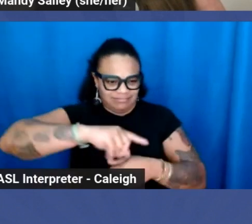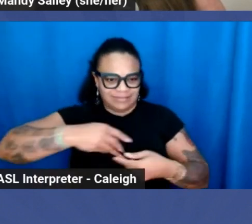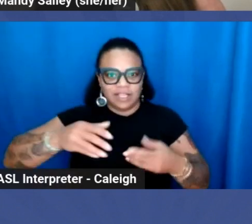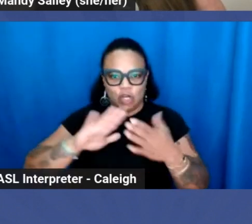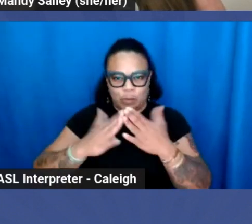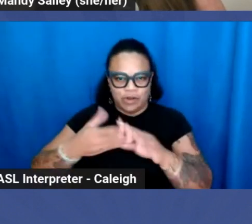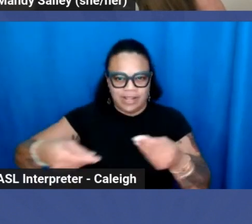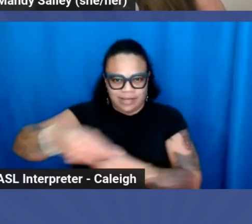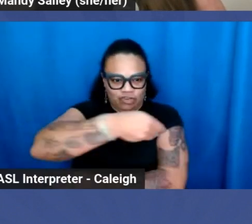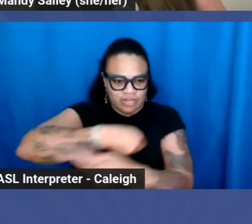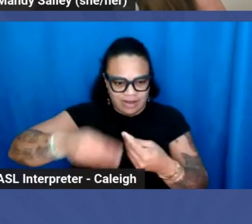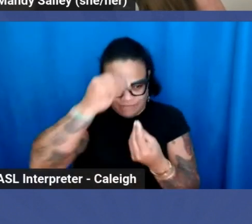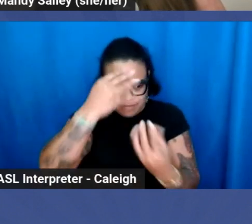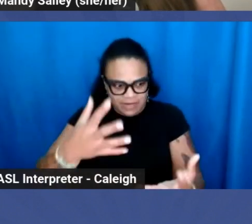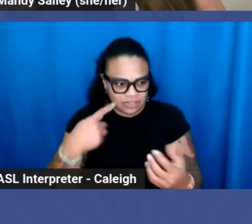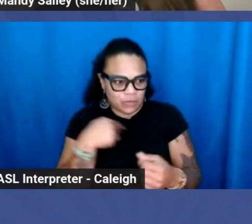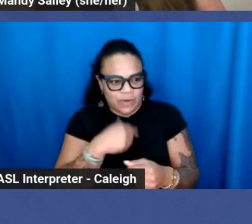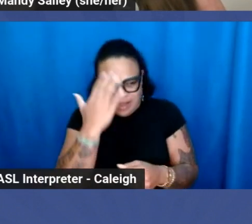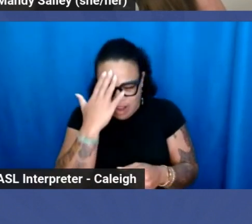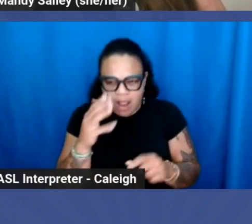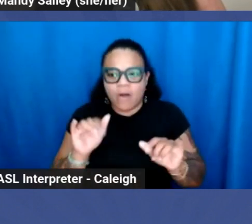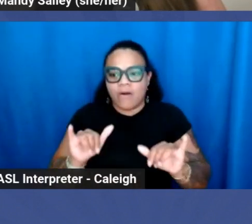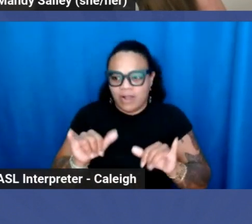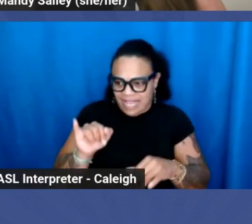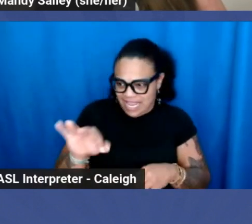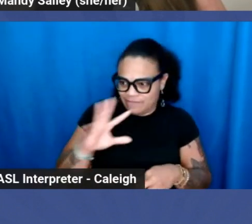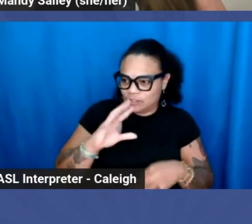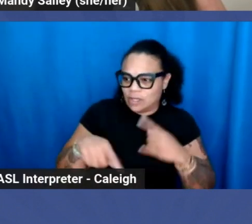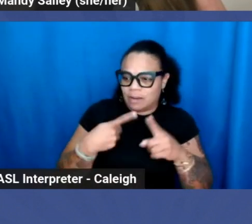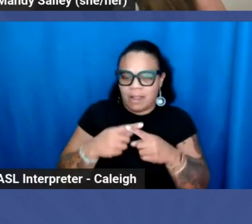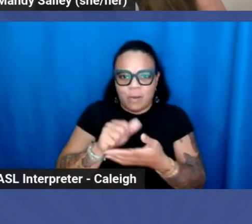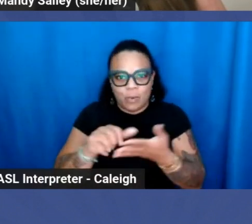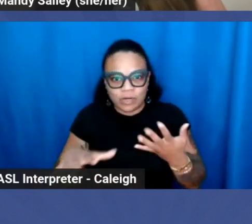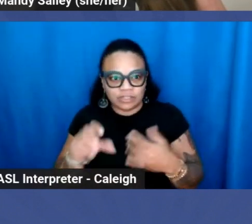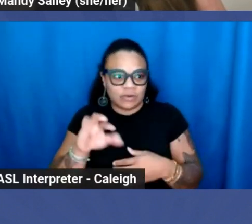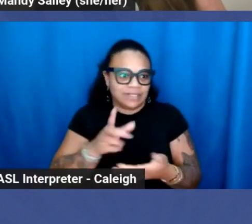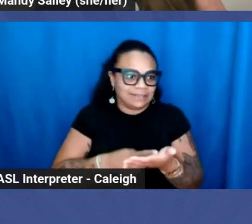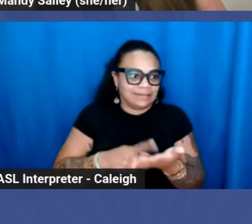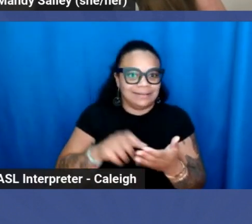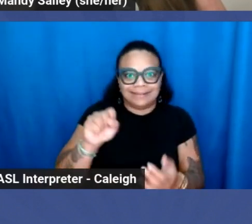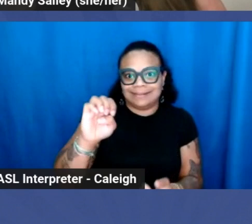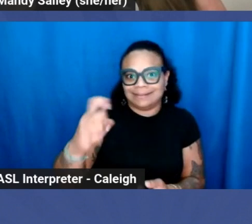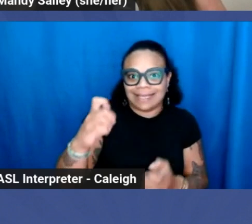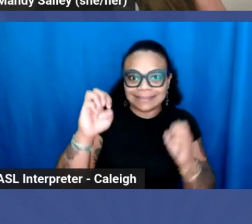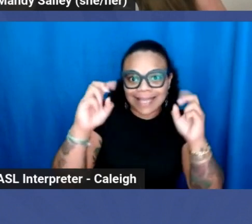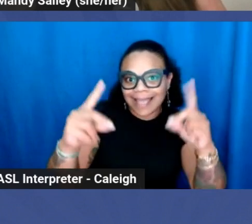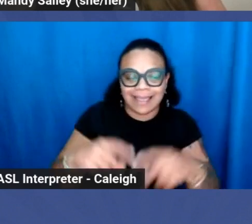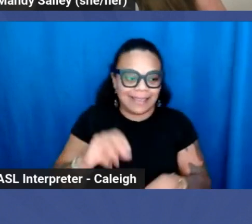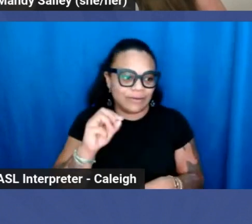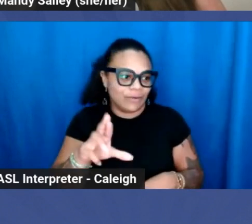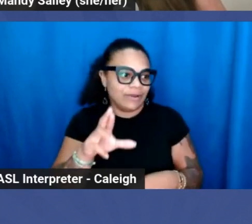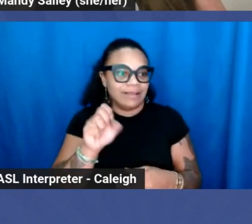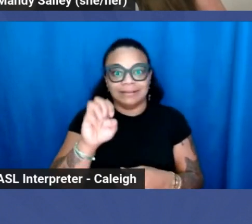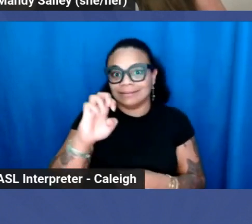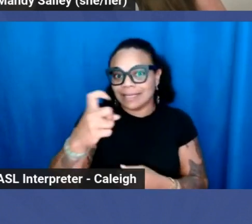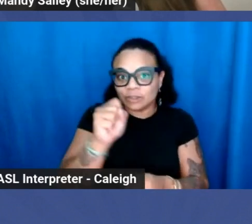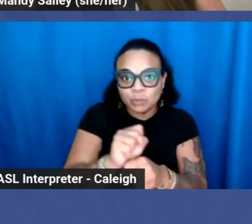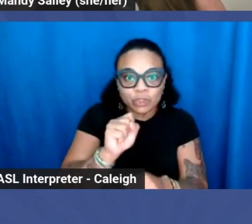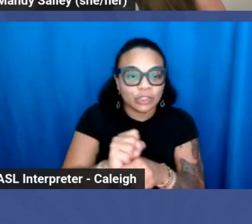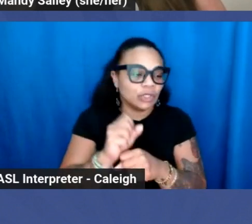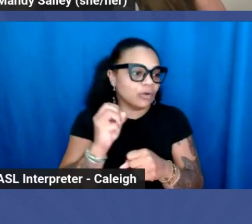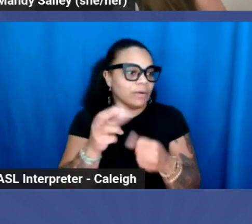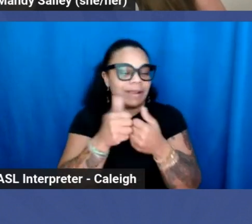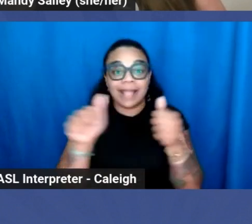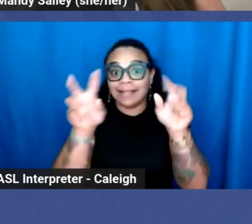that if you talk about abortion, if you talk about sex ed, if you talk about sex work, if you talk about topics that kind of fall